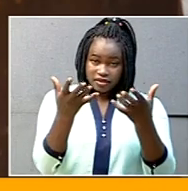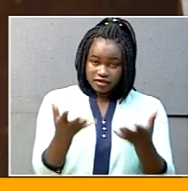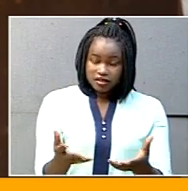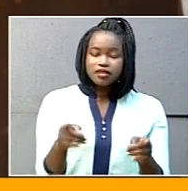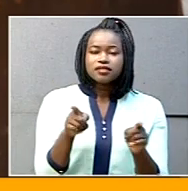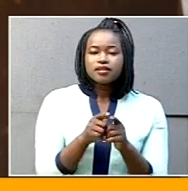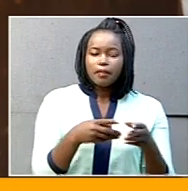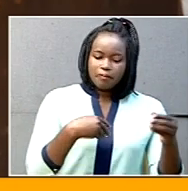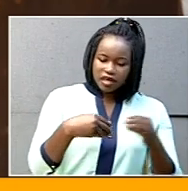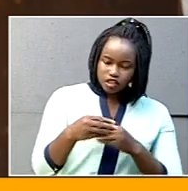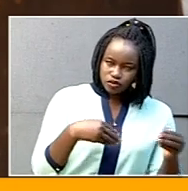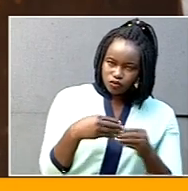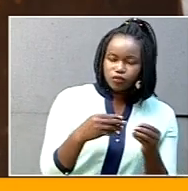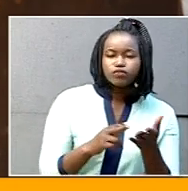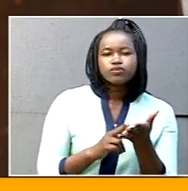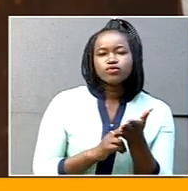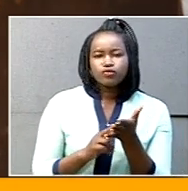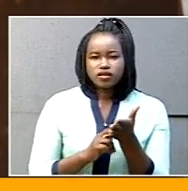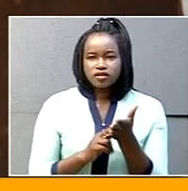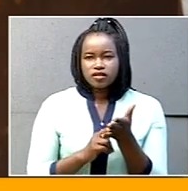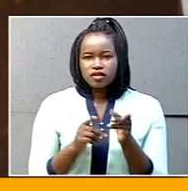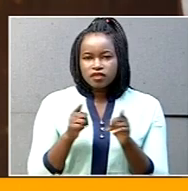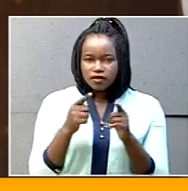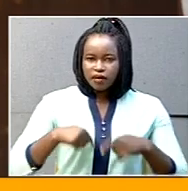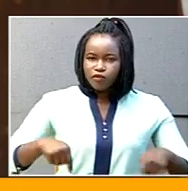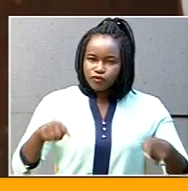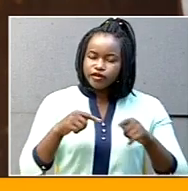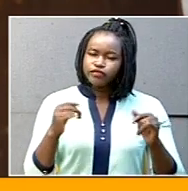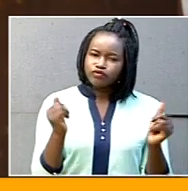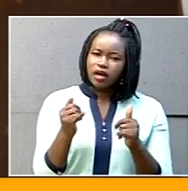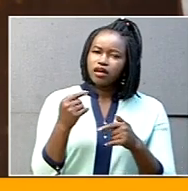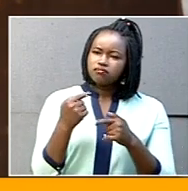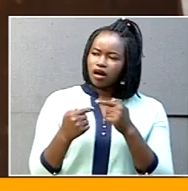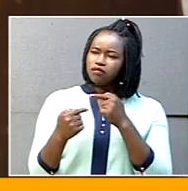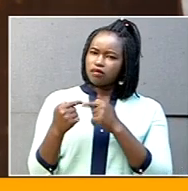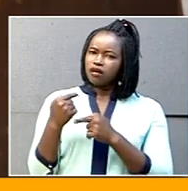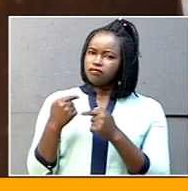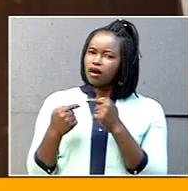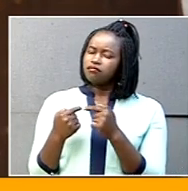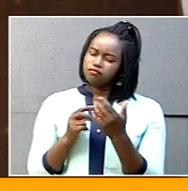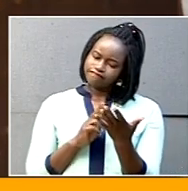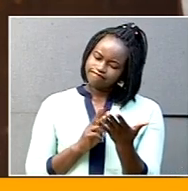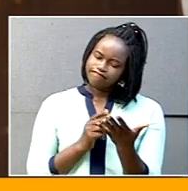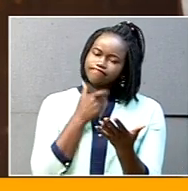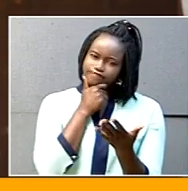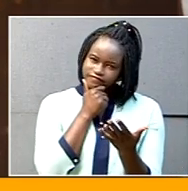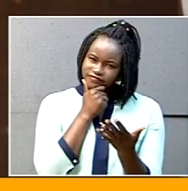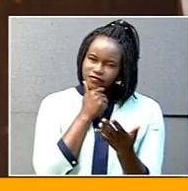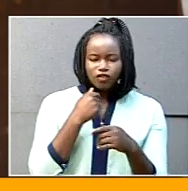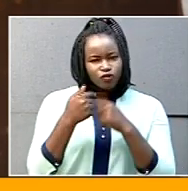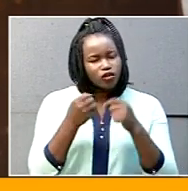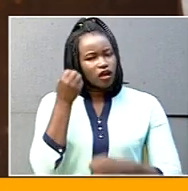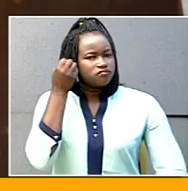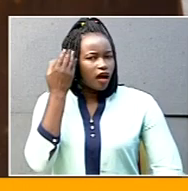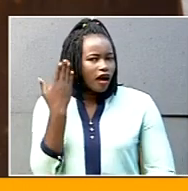they use. So we went back like on the drawing board to make something different,